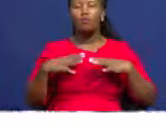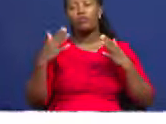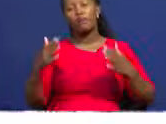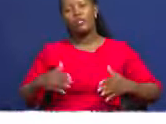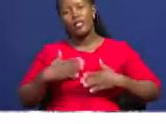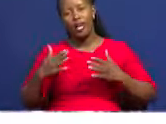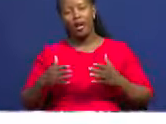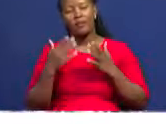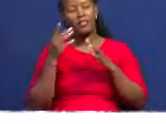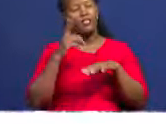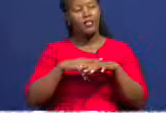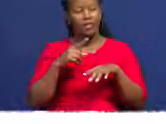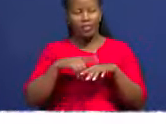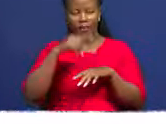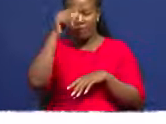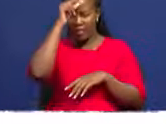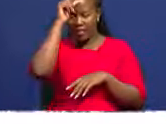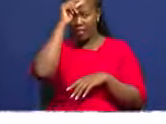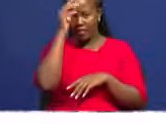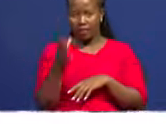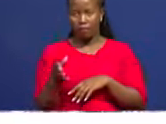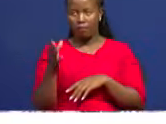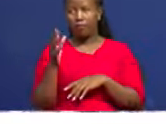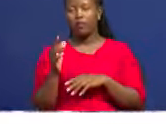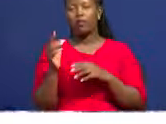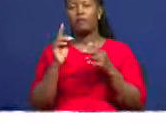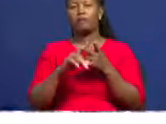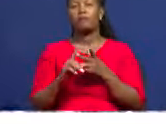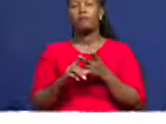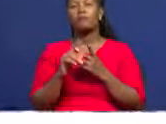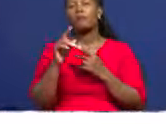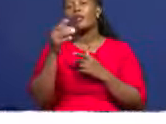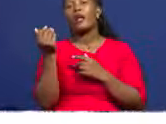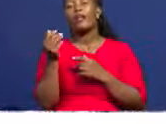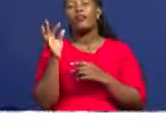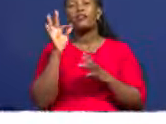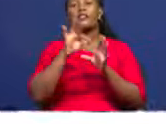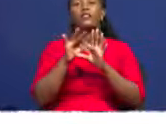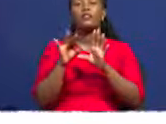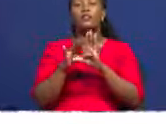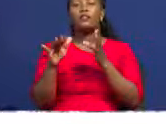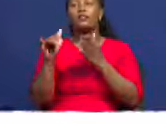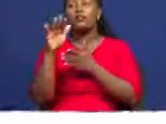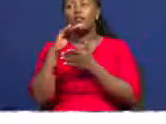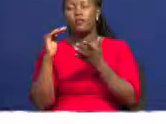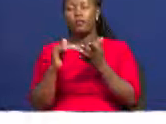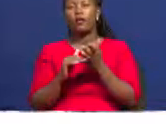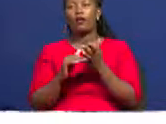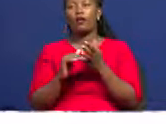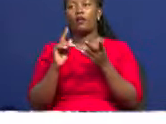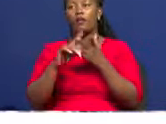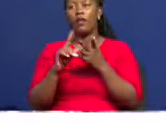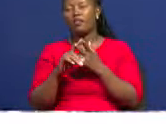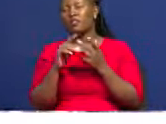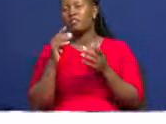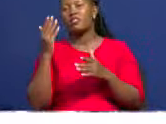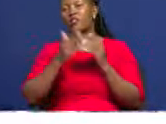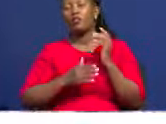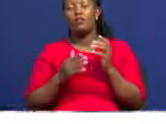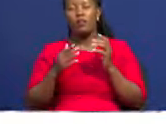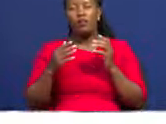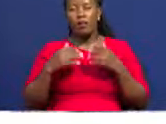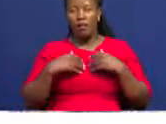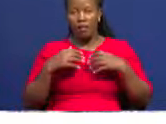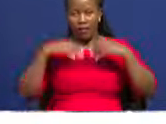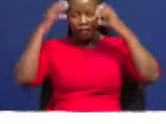government. We have been marked as opposition centers, carrying sufurias on the head. We